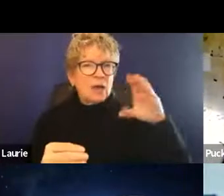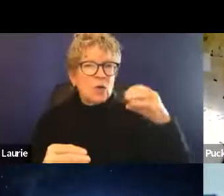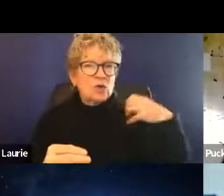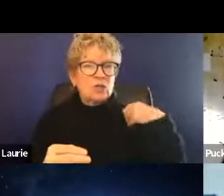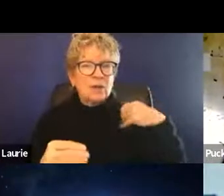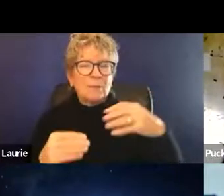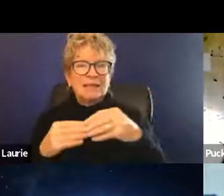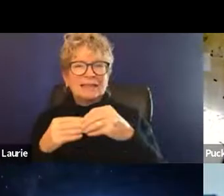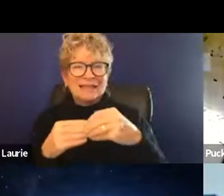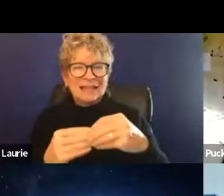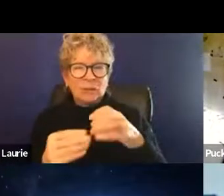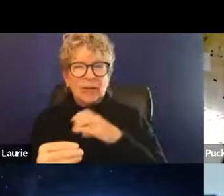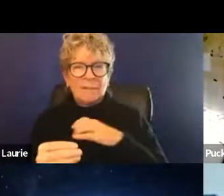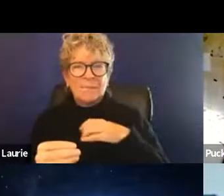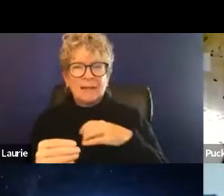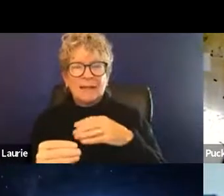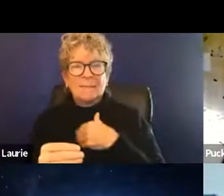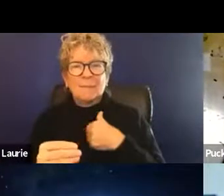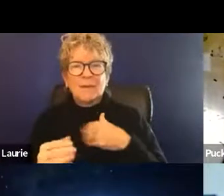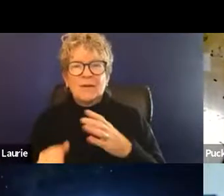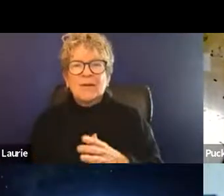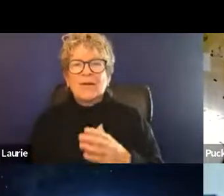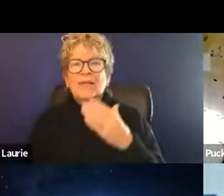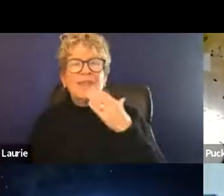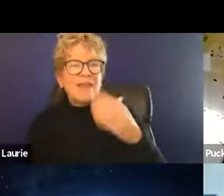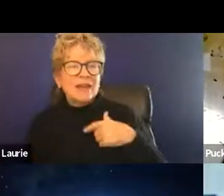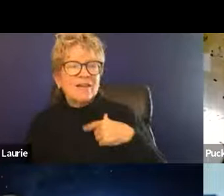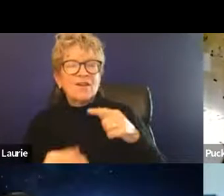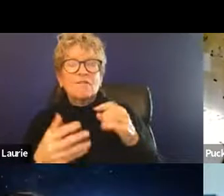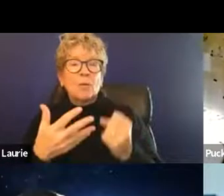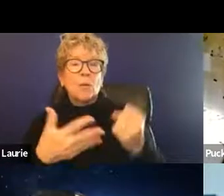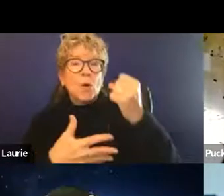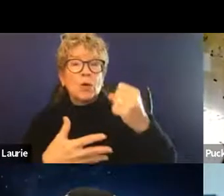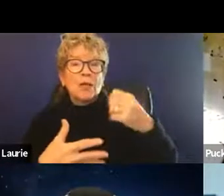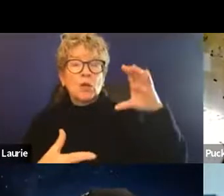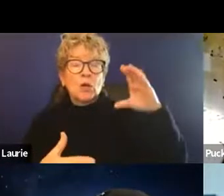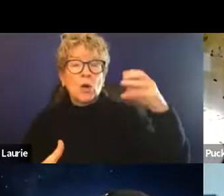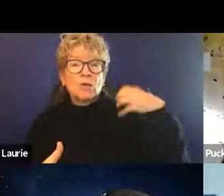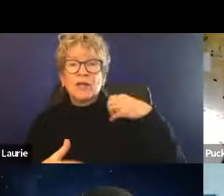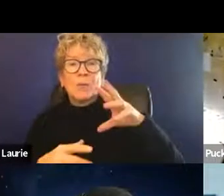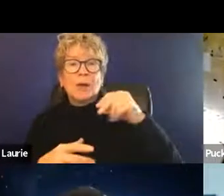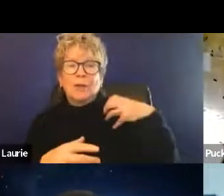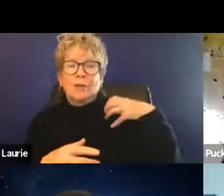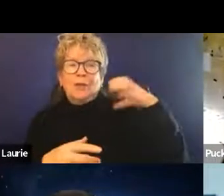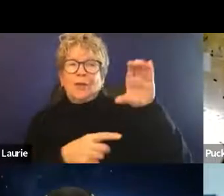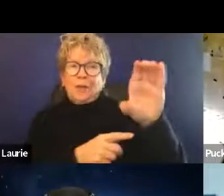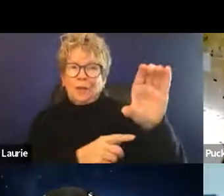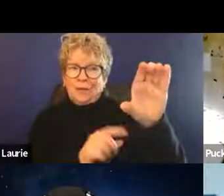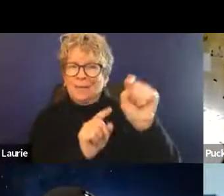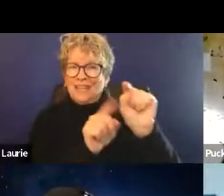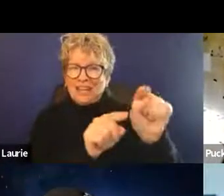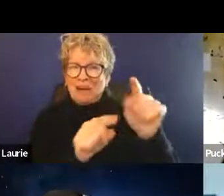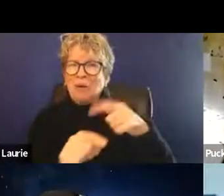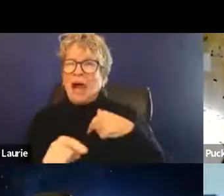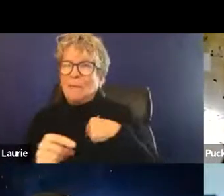was going to clarify. Apologies. Yes. Nope. Thank you for my promotion, but I will gladly give it back to the church. I understand completely and